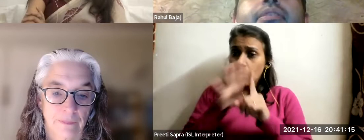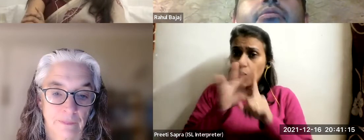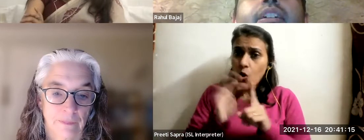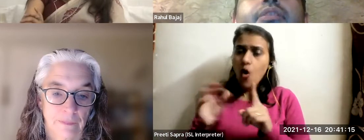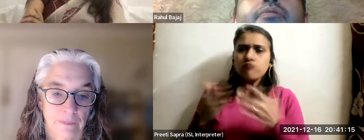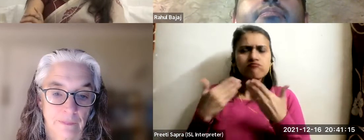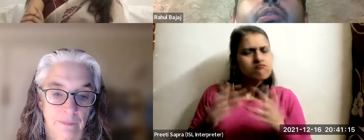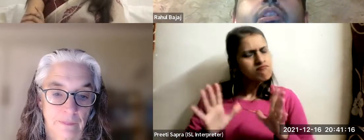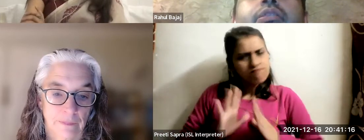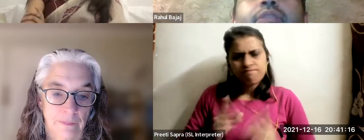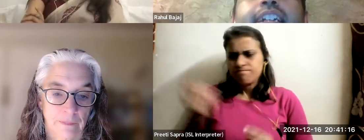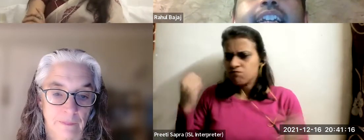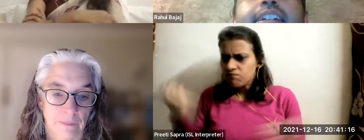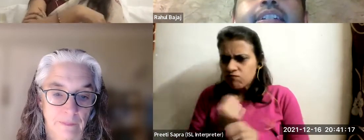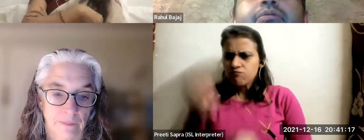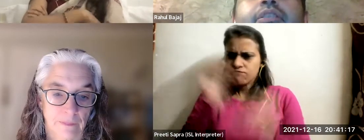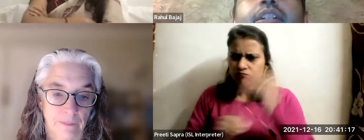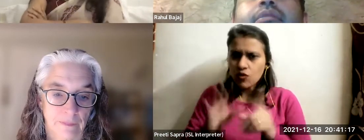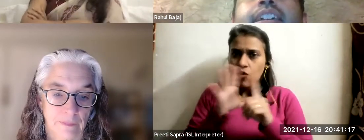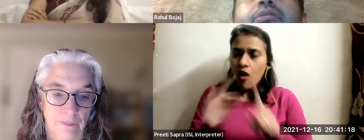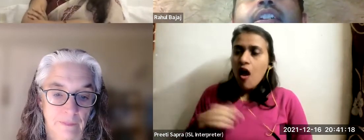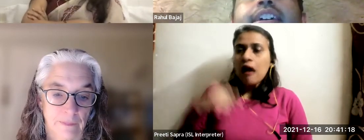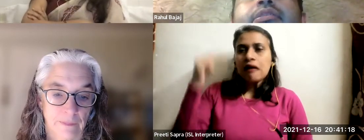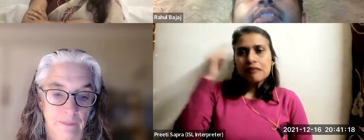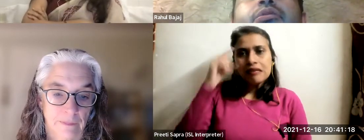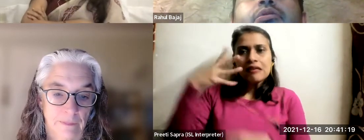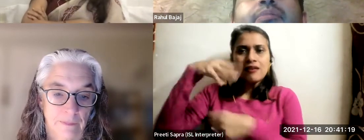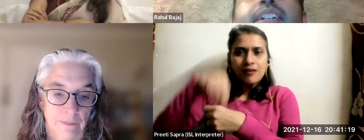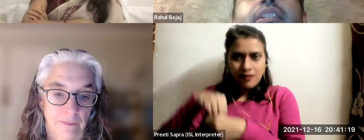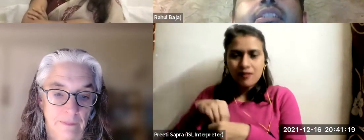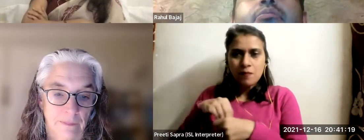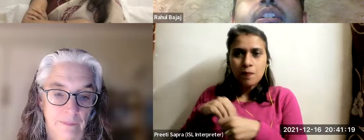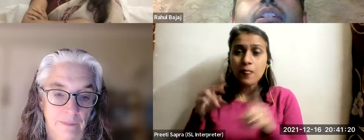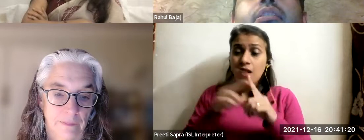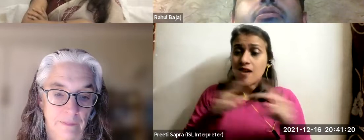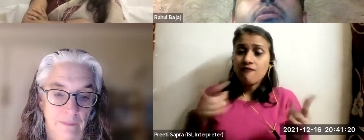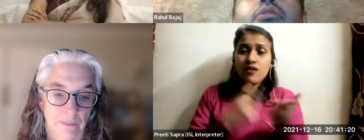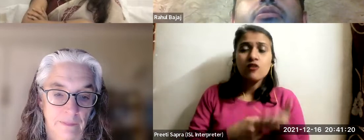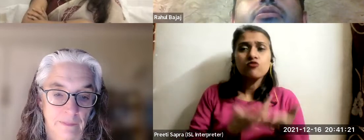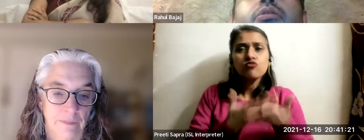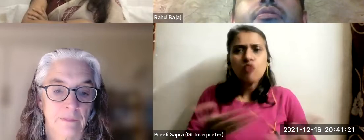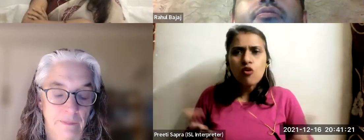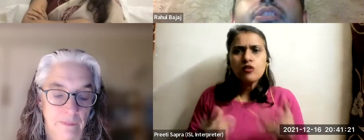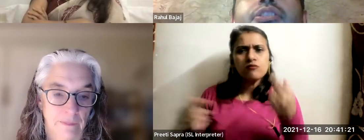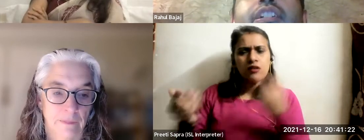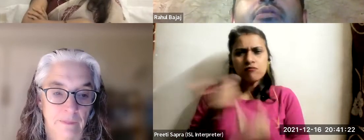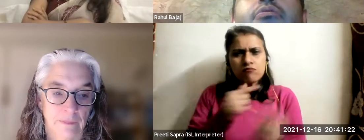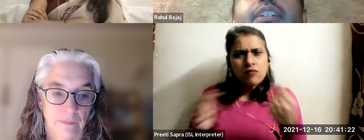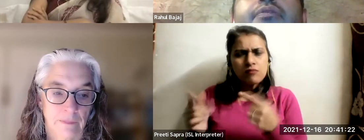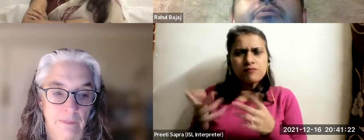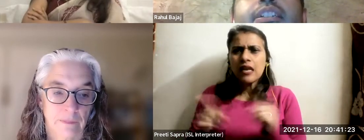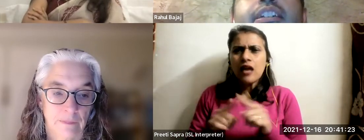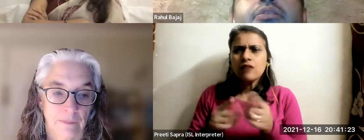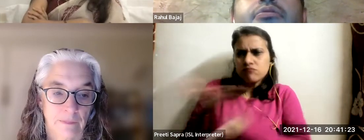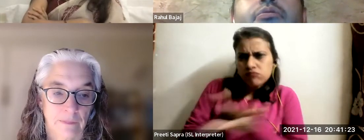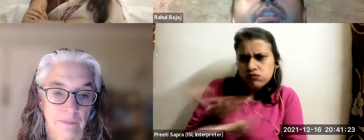I mean, I would have thought going in that they would raise all kinds of resource-based arguments or sort of just say that, oh,